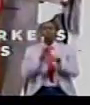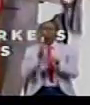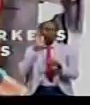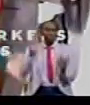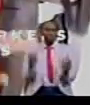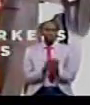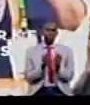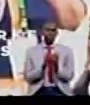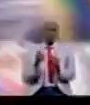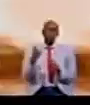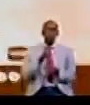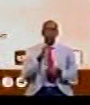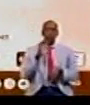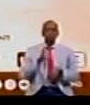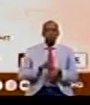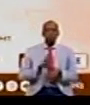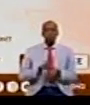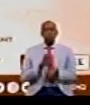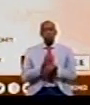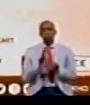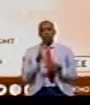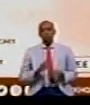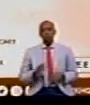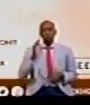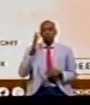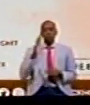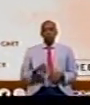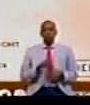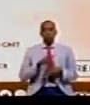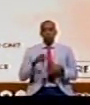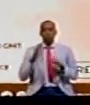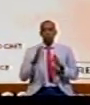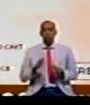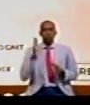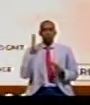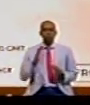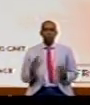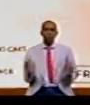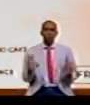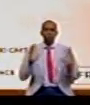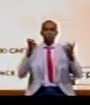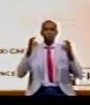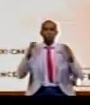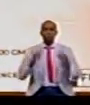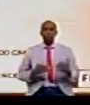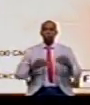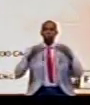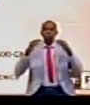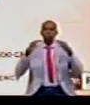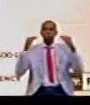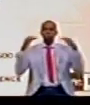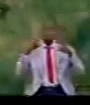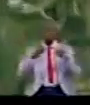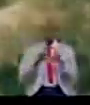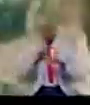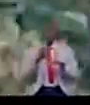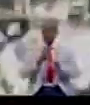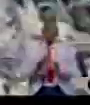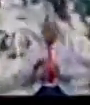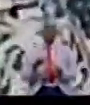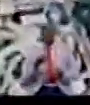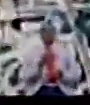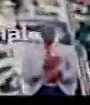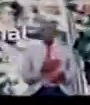know, in diverse ways. So many trouble. It could mean perplexities. When somebody will almost